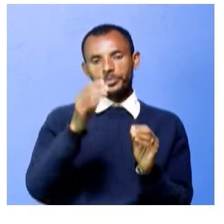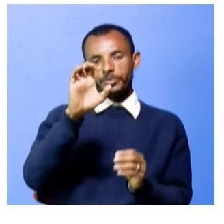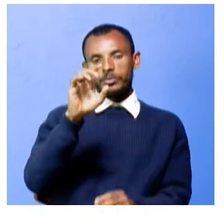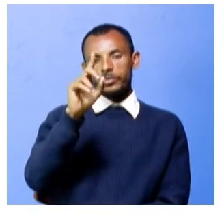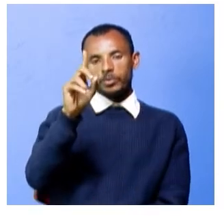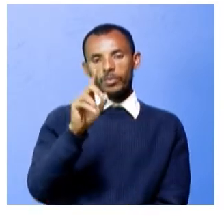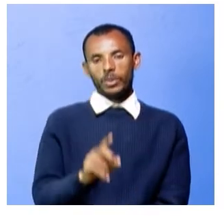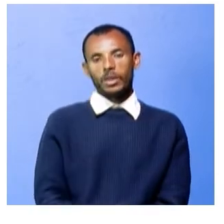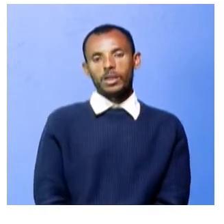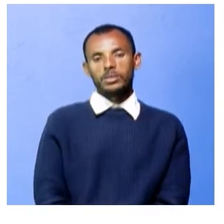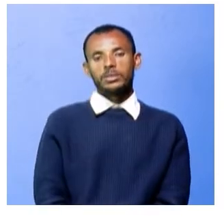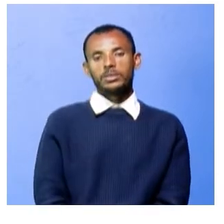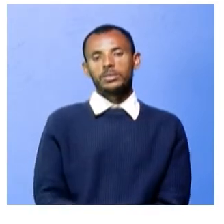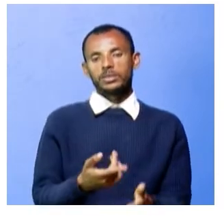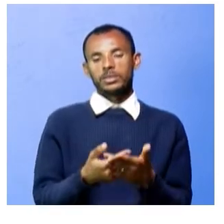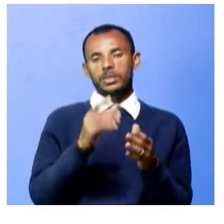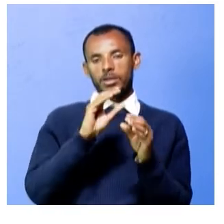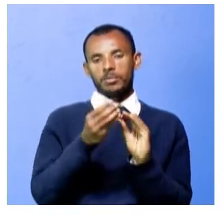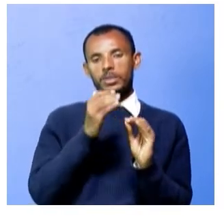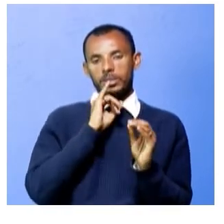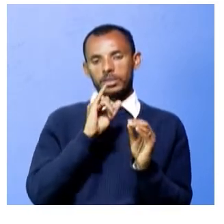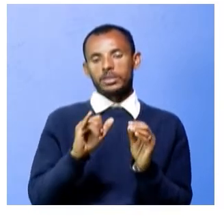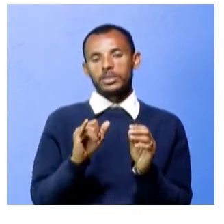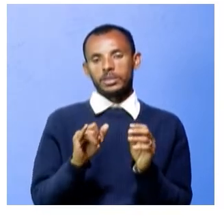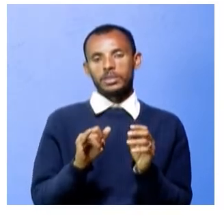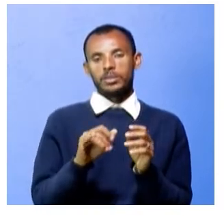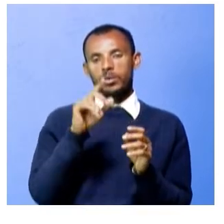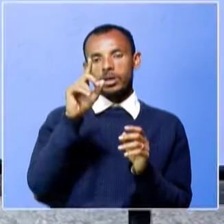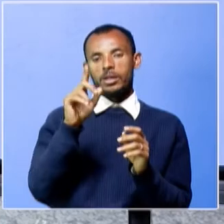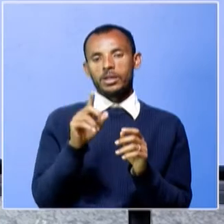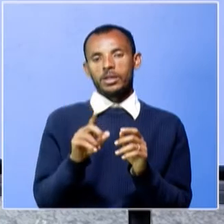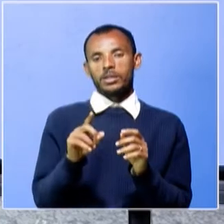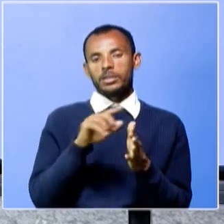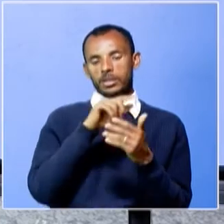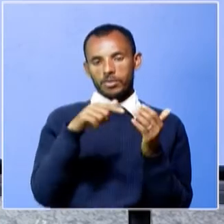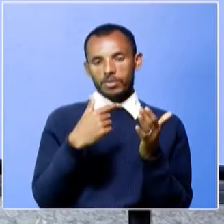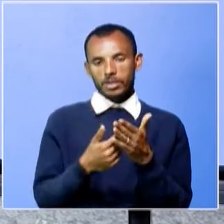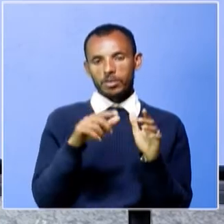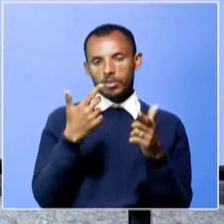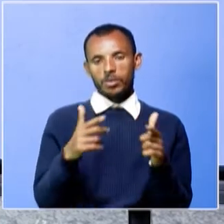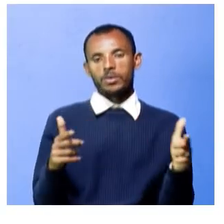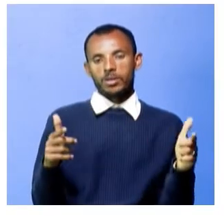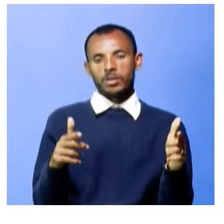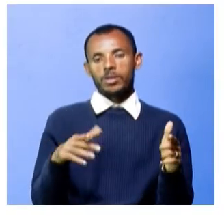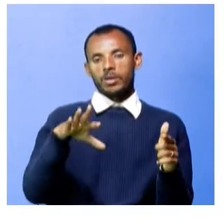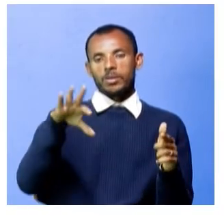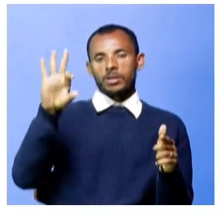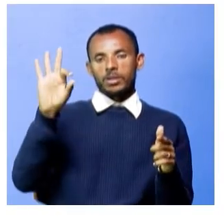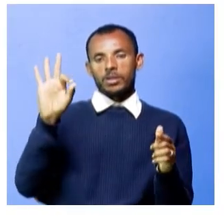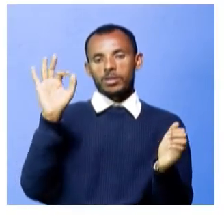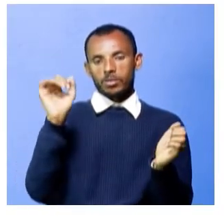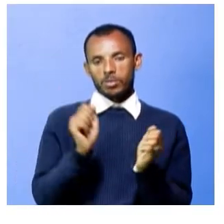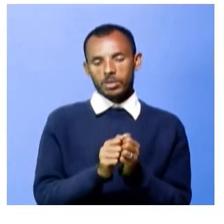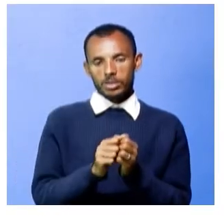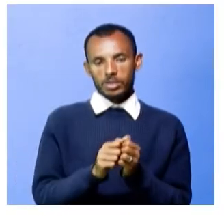1. Okay, the cardinal number of the set A is 1. Therefore, the probability of obtaining